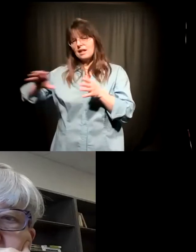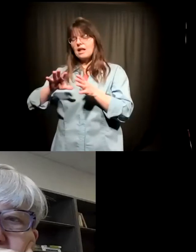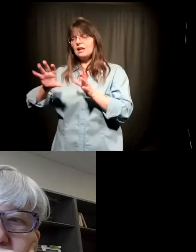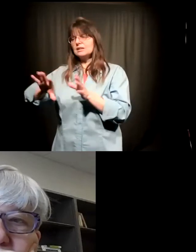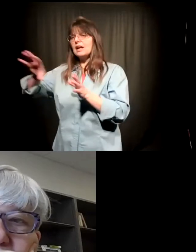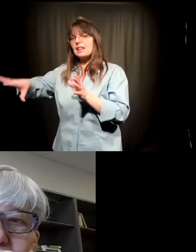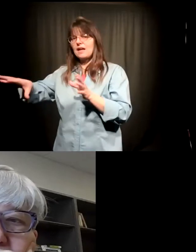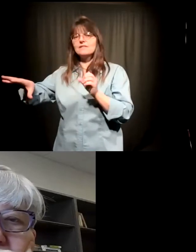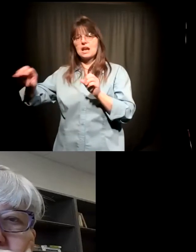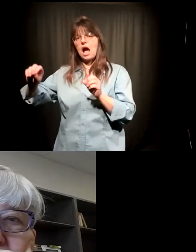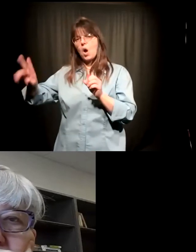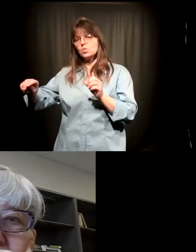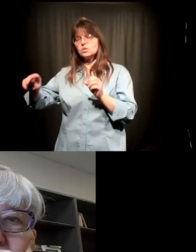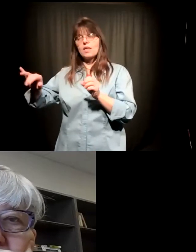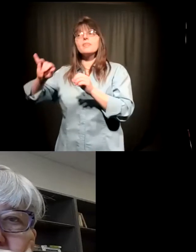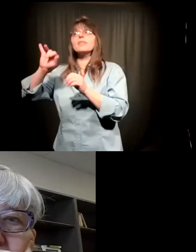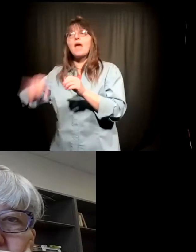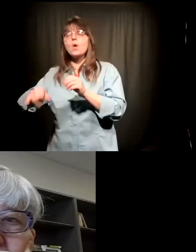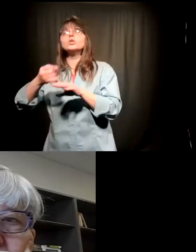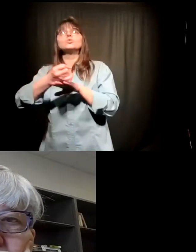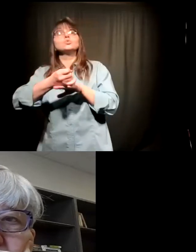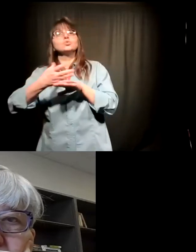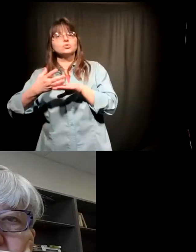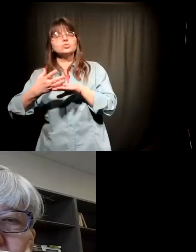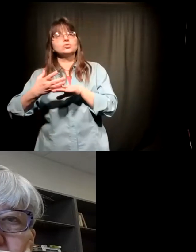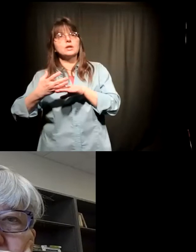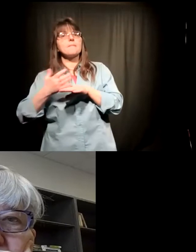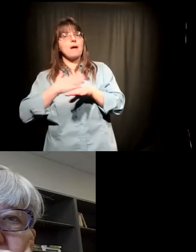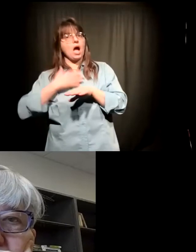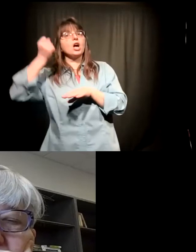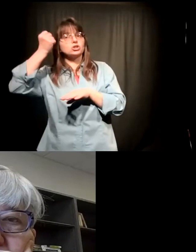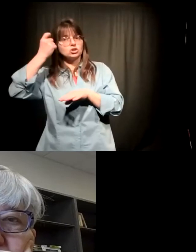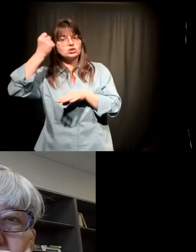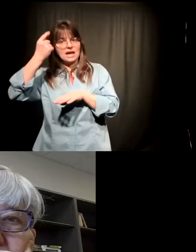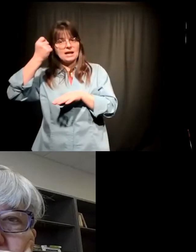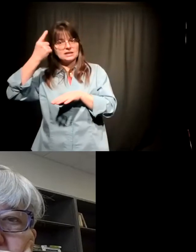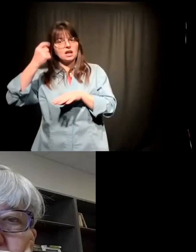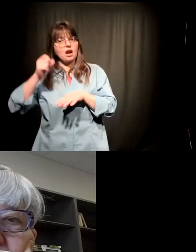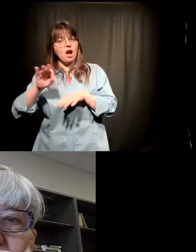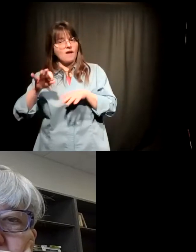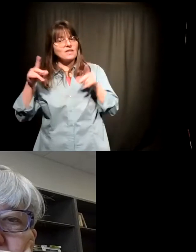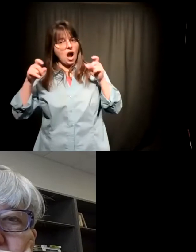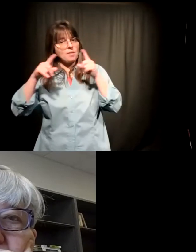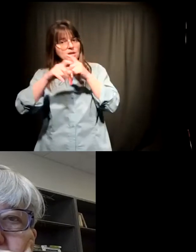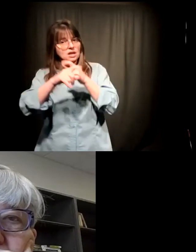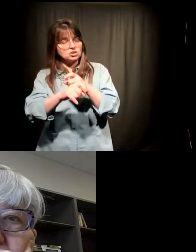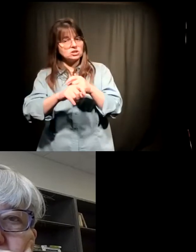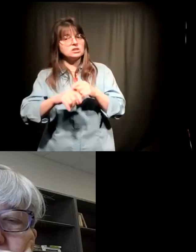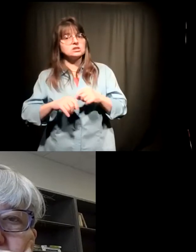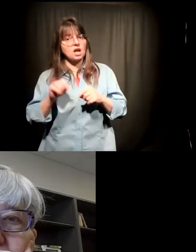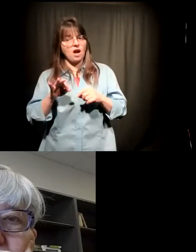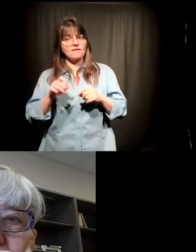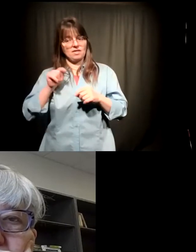longer than I thought it would be. Like when it was all put together, I was like, oh, did I write a long book? It's not. I mean, in